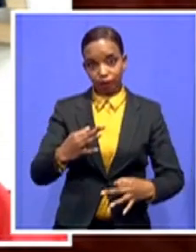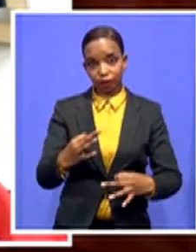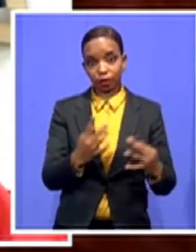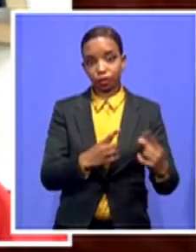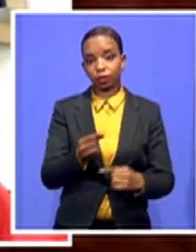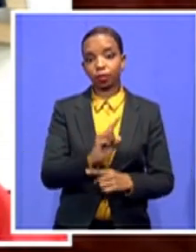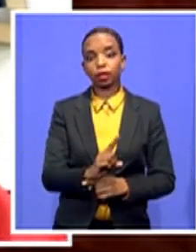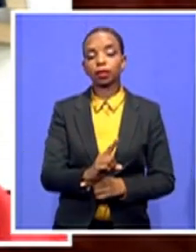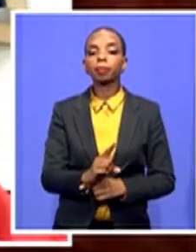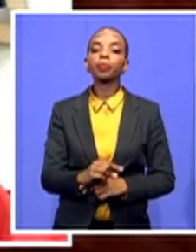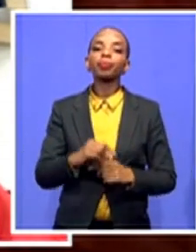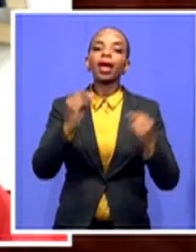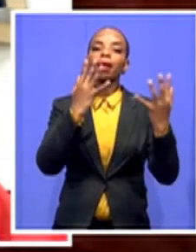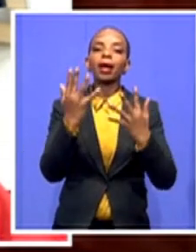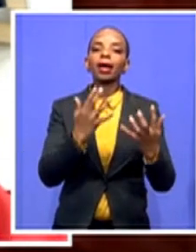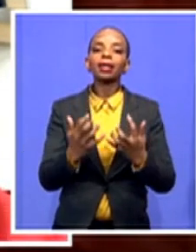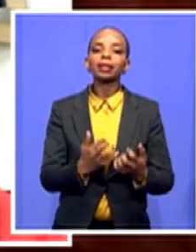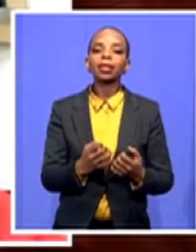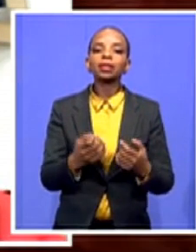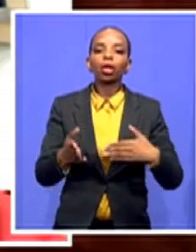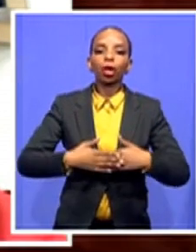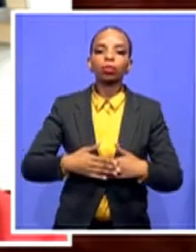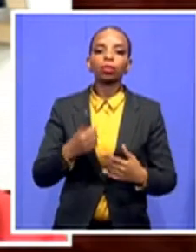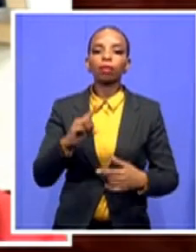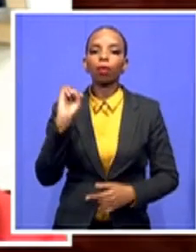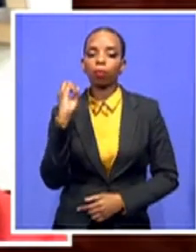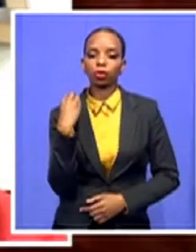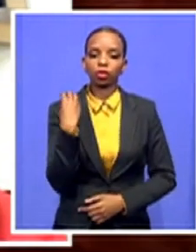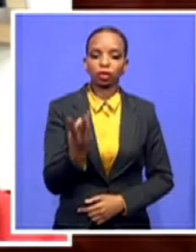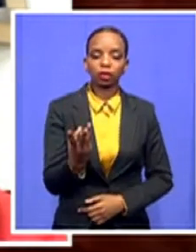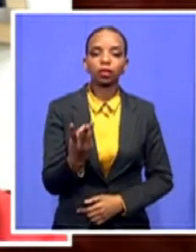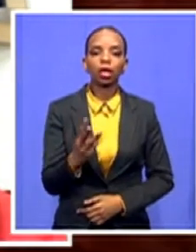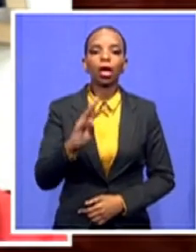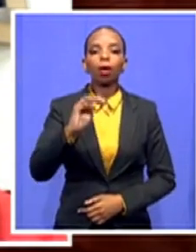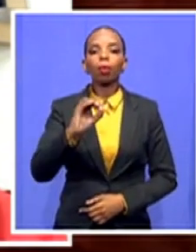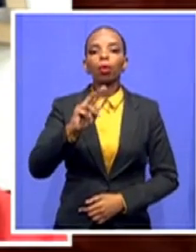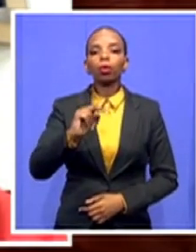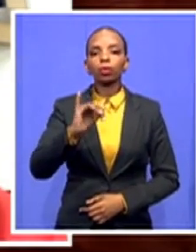the Washington Monument, and a nearsightedness of the zero budget